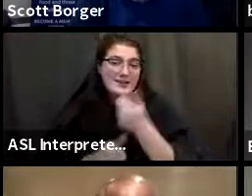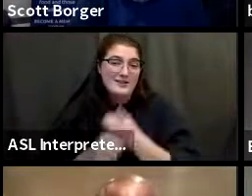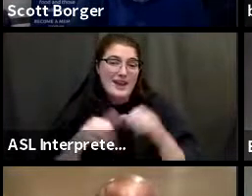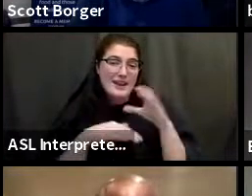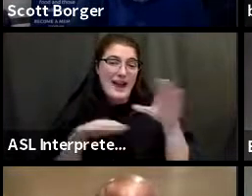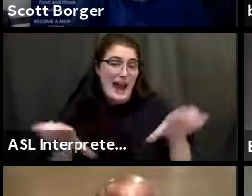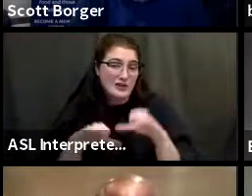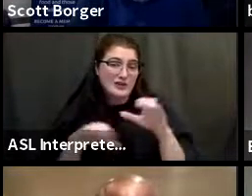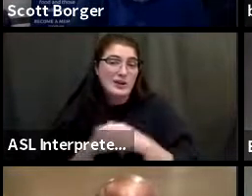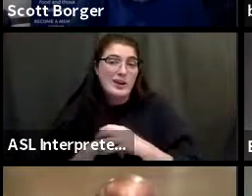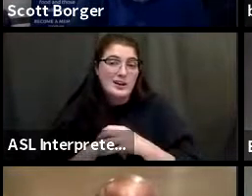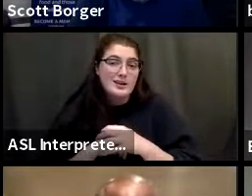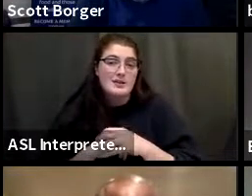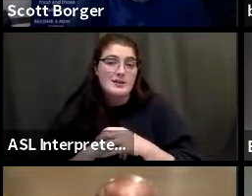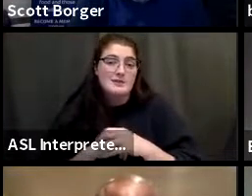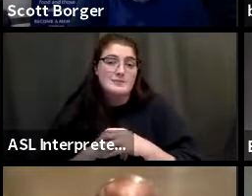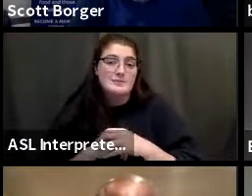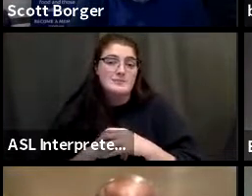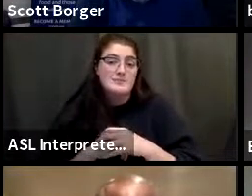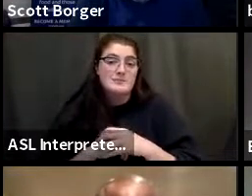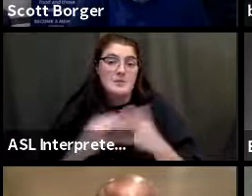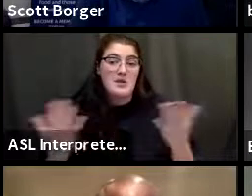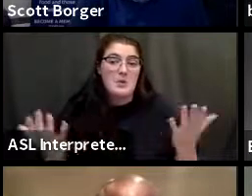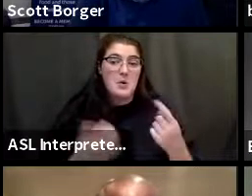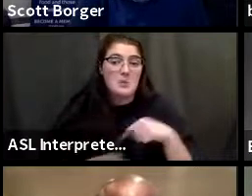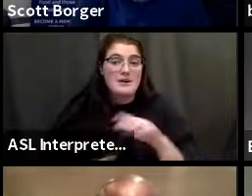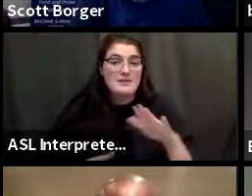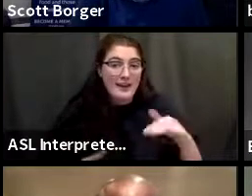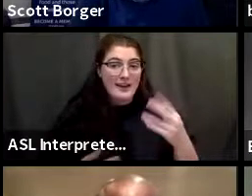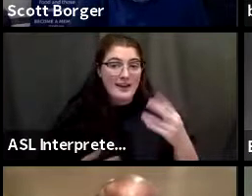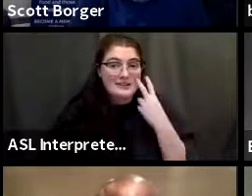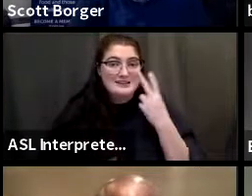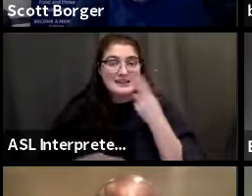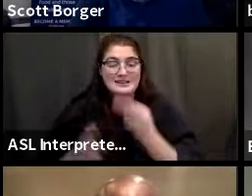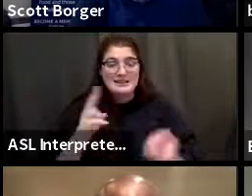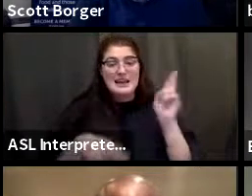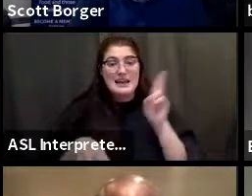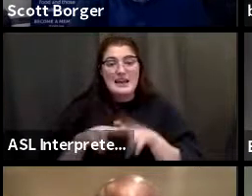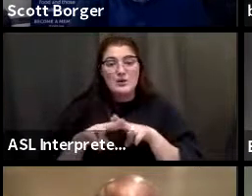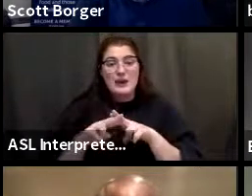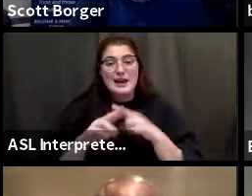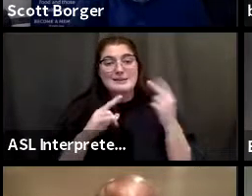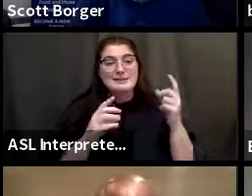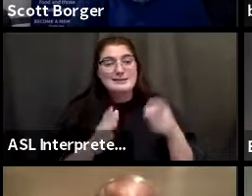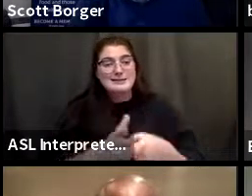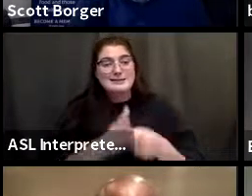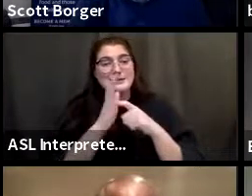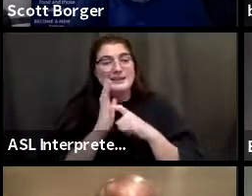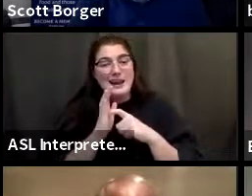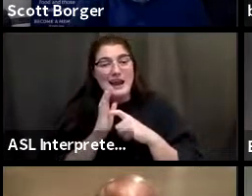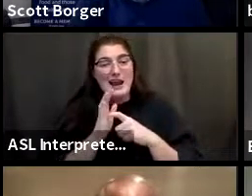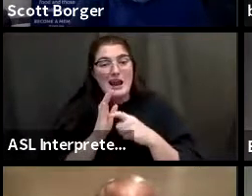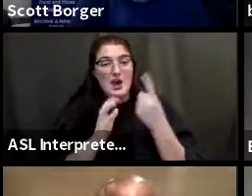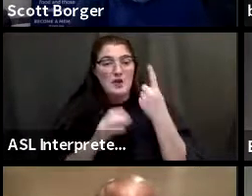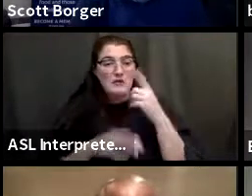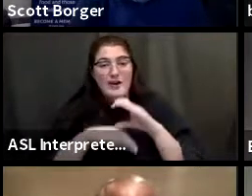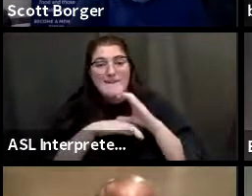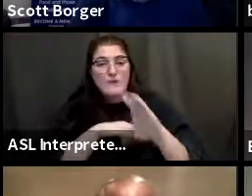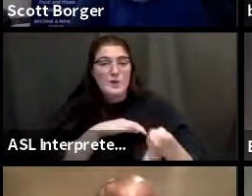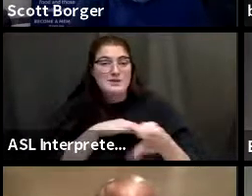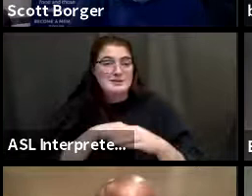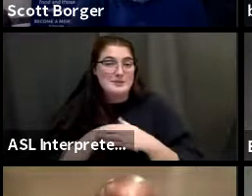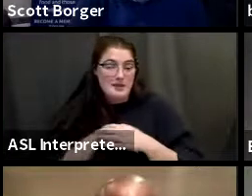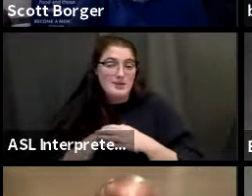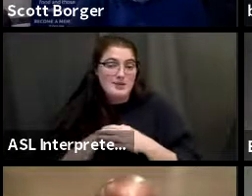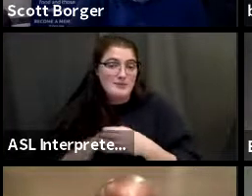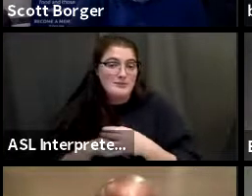But what we've not seen is an increased demand in enforcement.